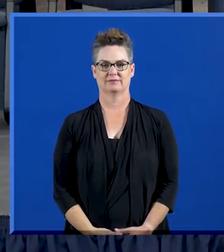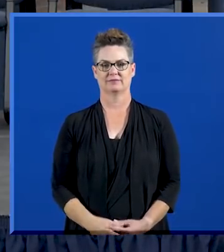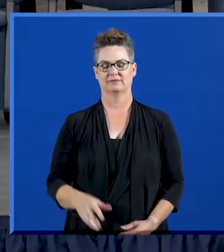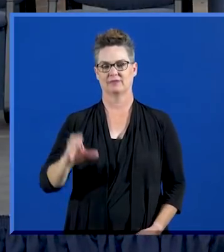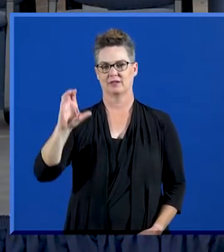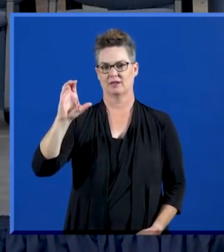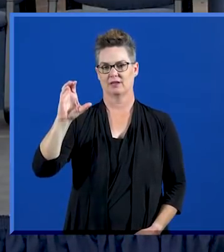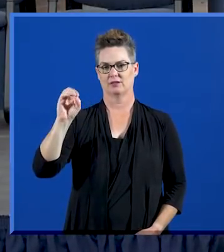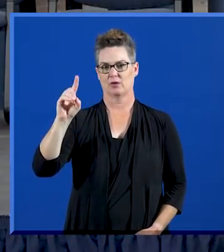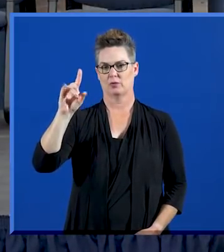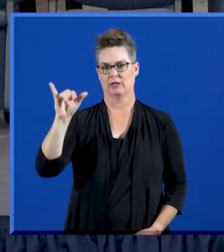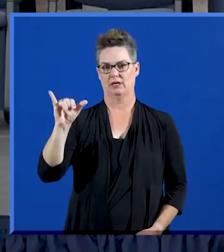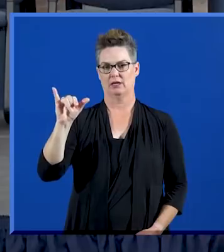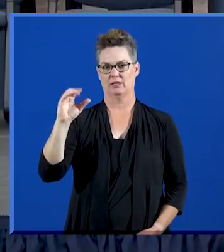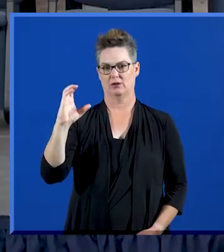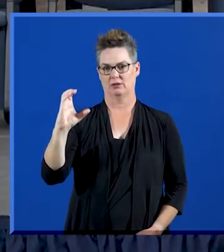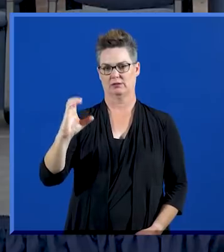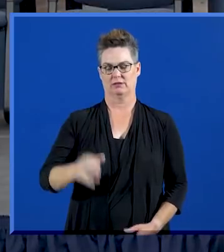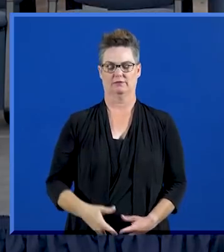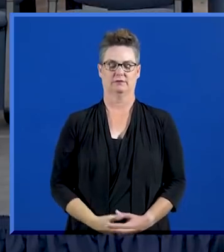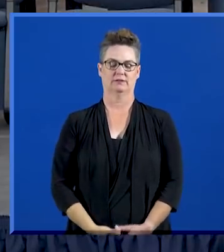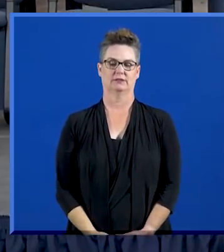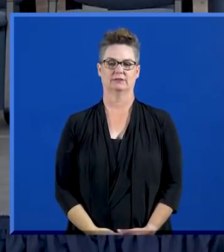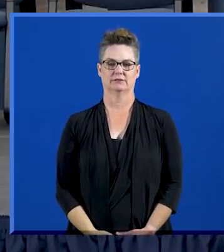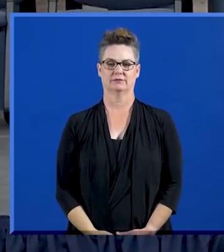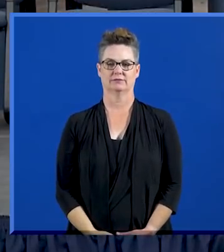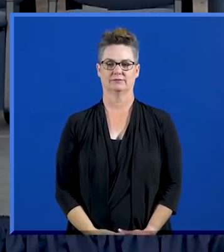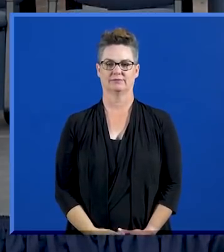Cody Conduff.